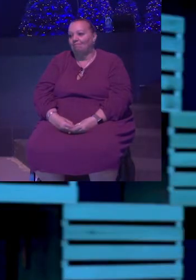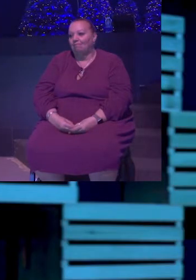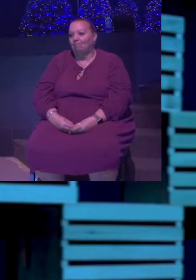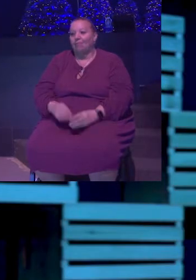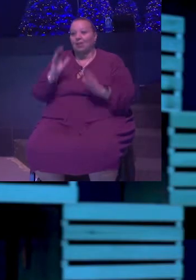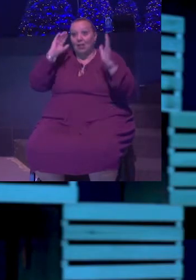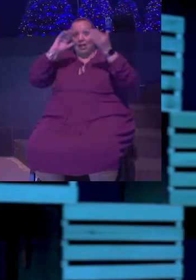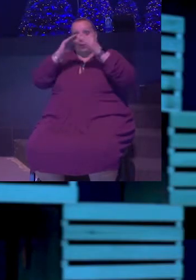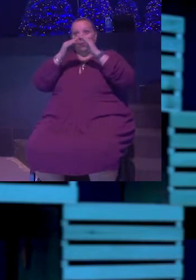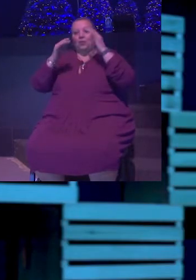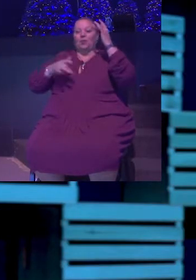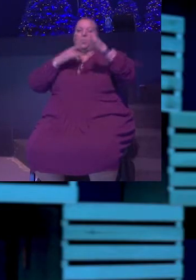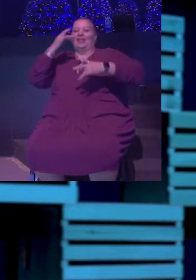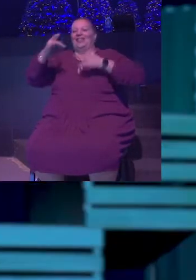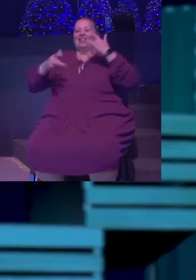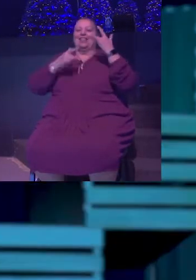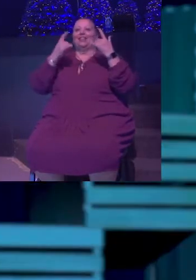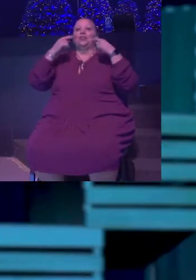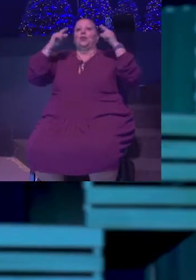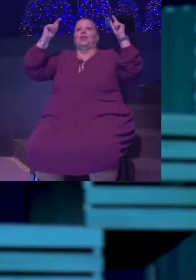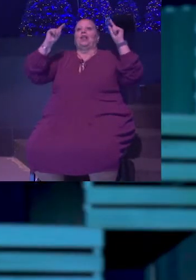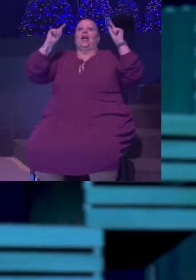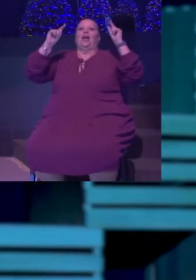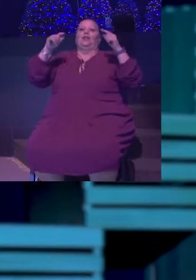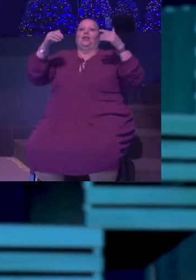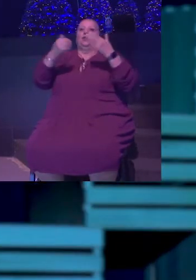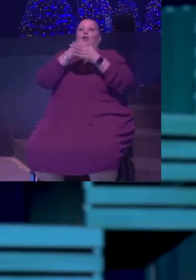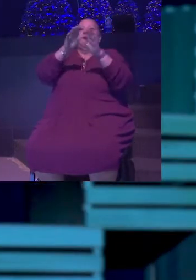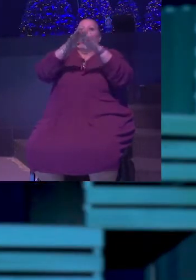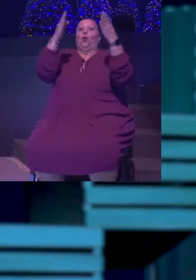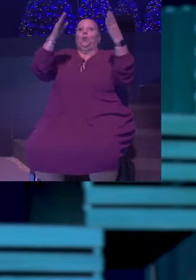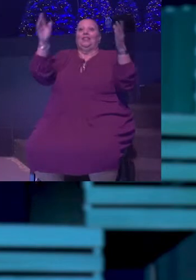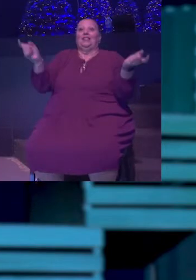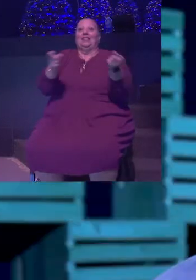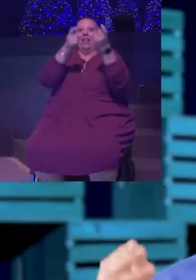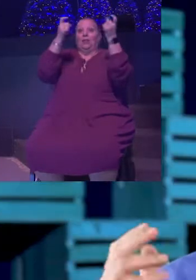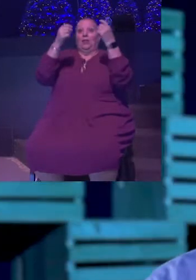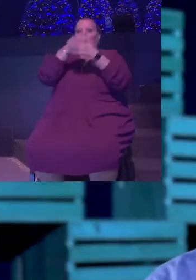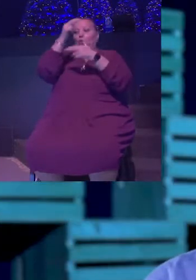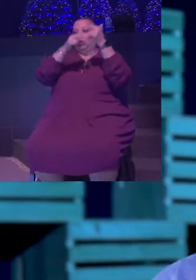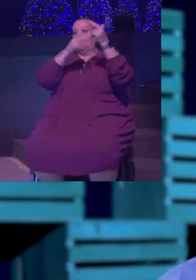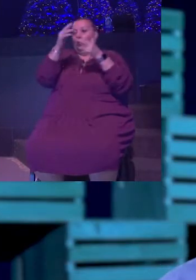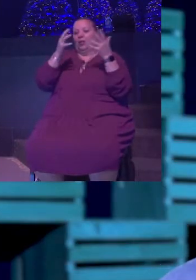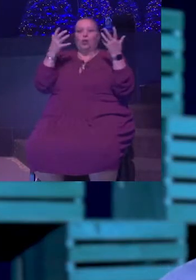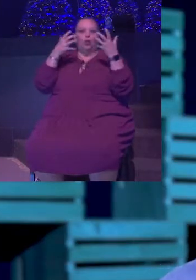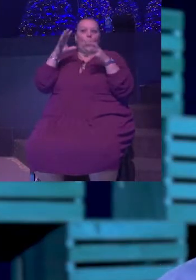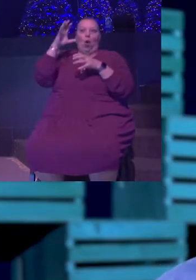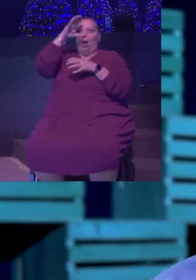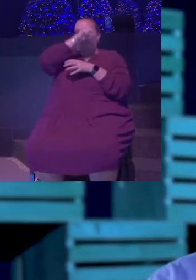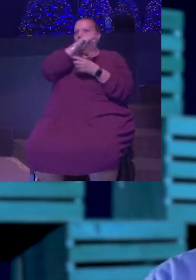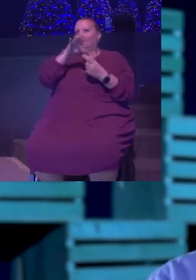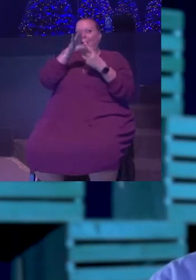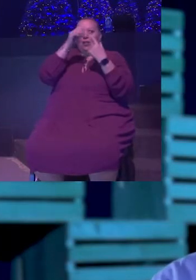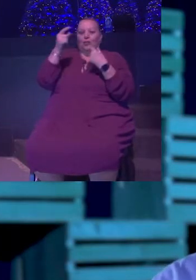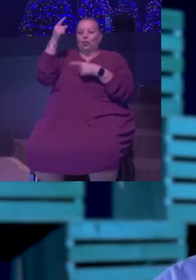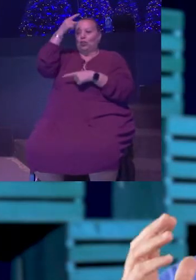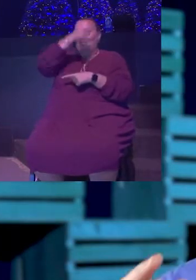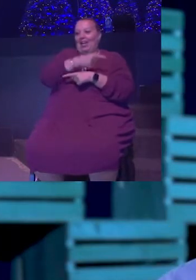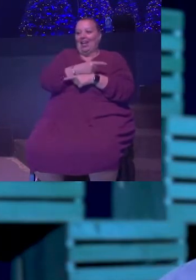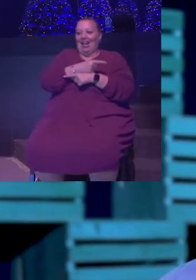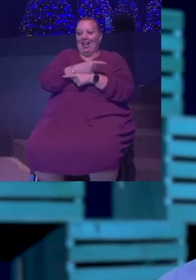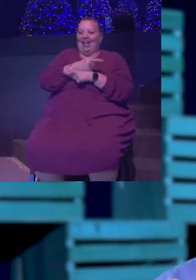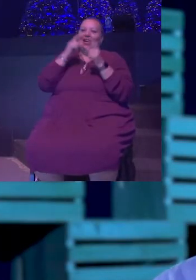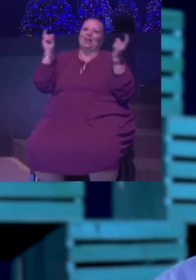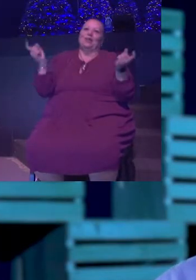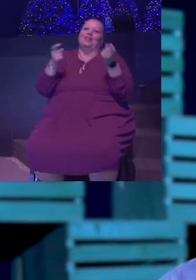Hey community, we are so excited to announce our grand opening celebration for our new building. You don't want to miss this special day. On this day,